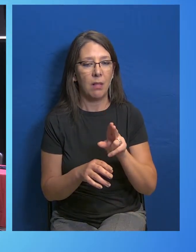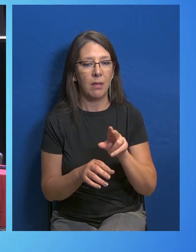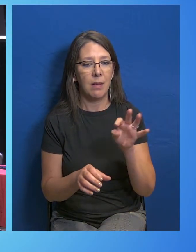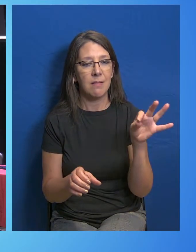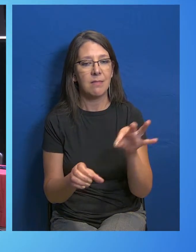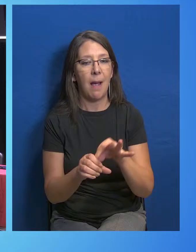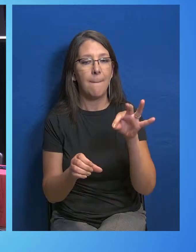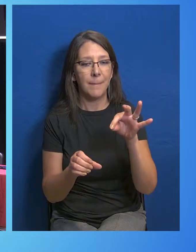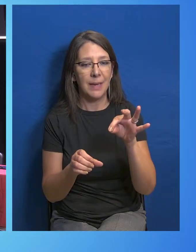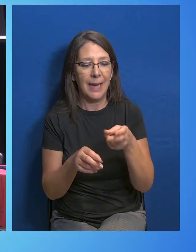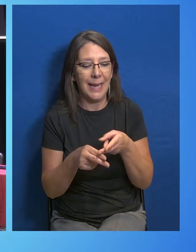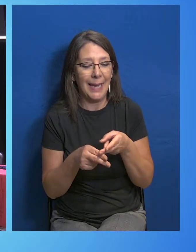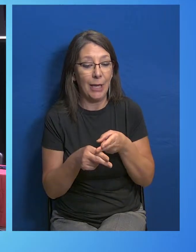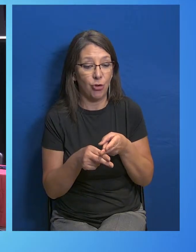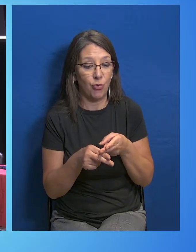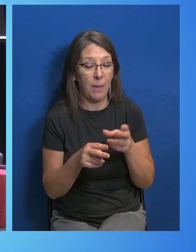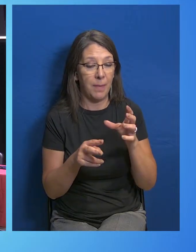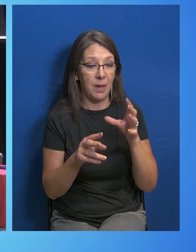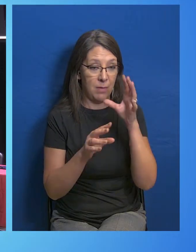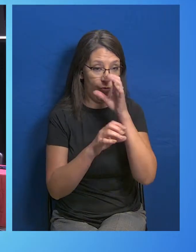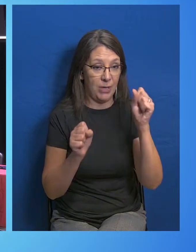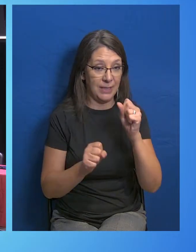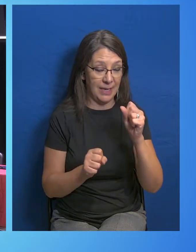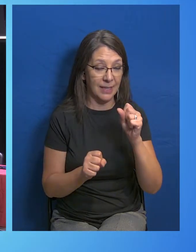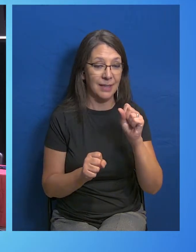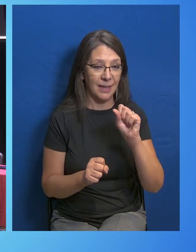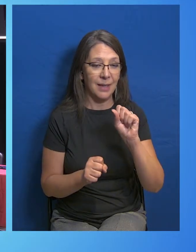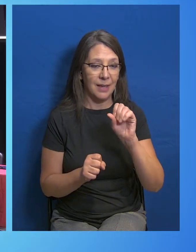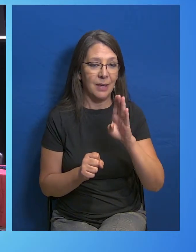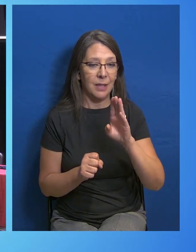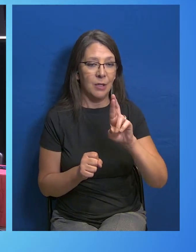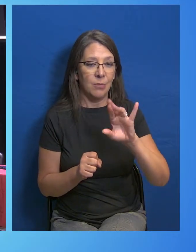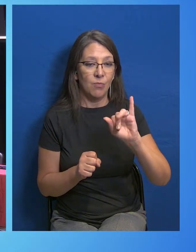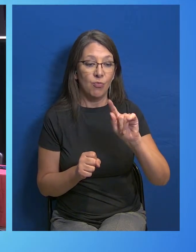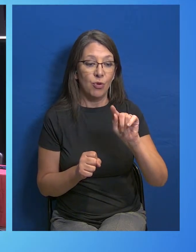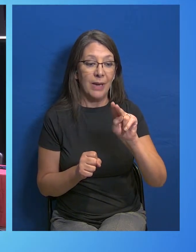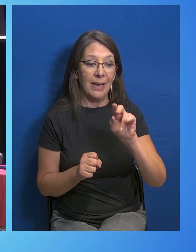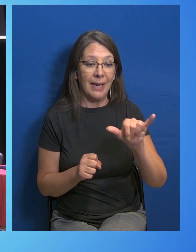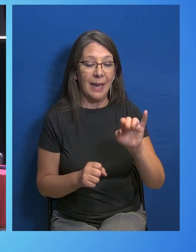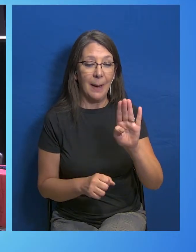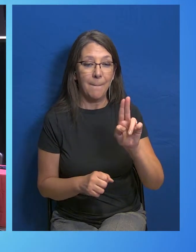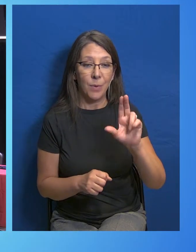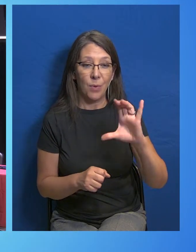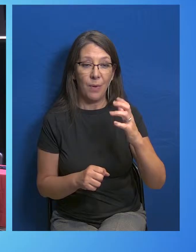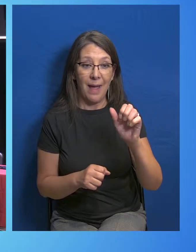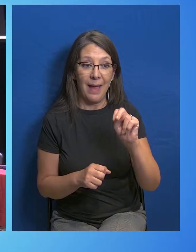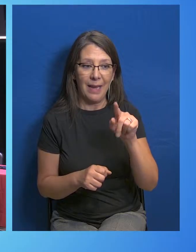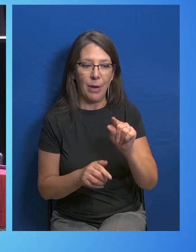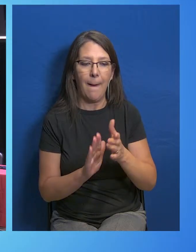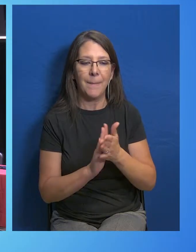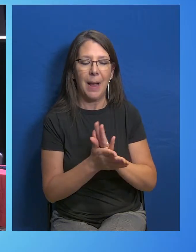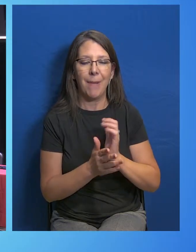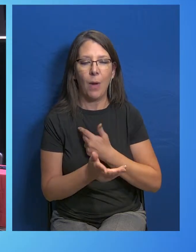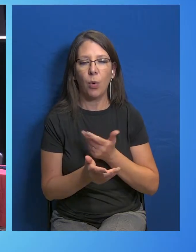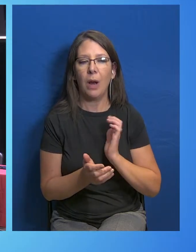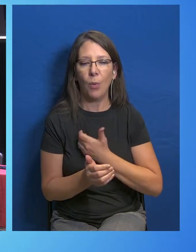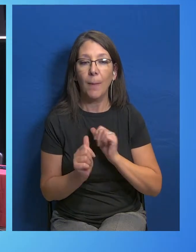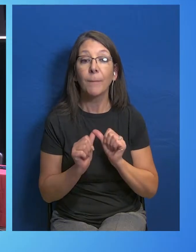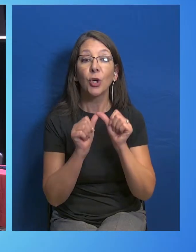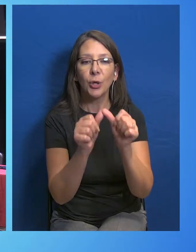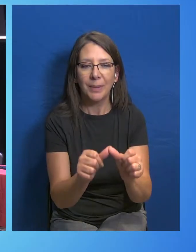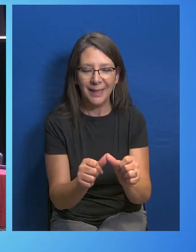our interim president, Brittany Buchanan, to be our permanent president for the